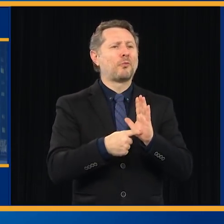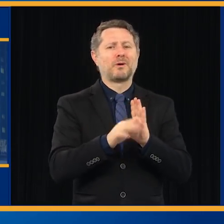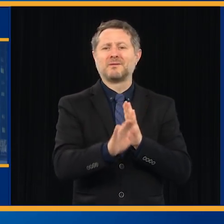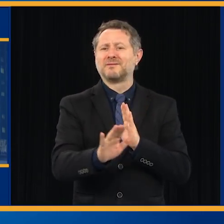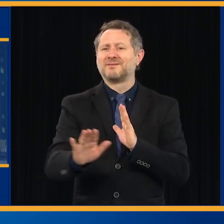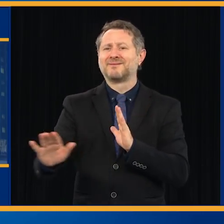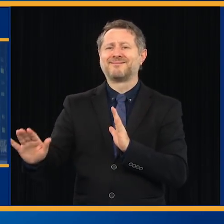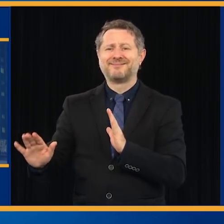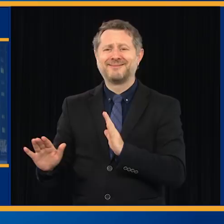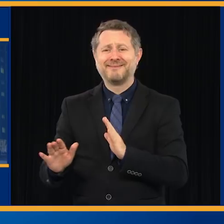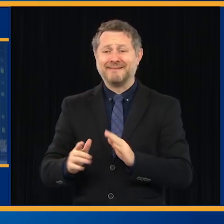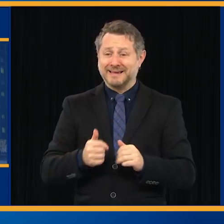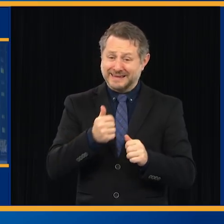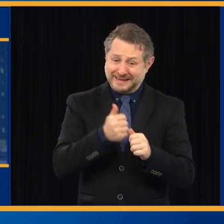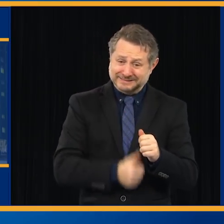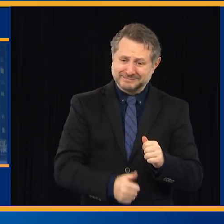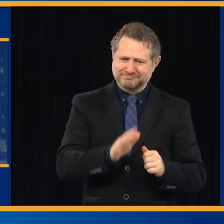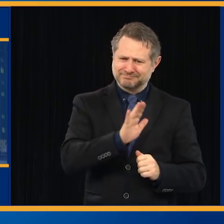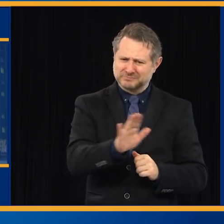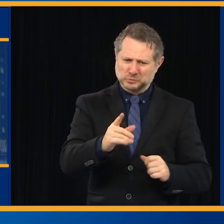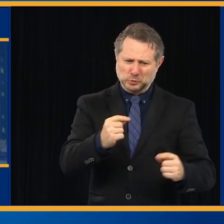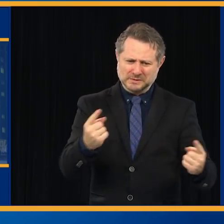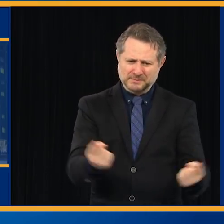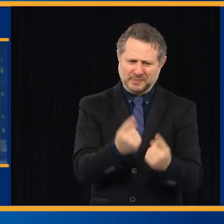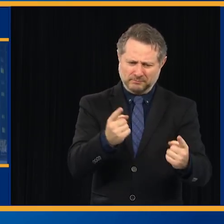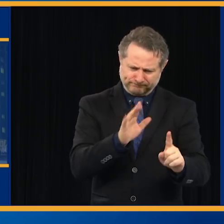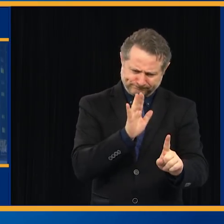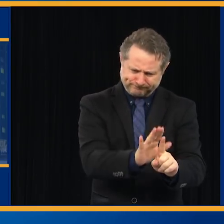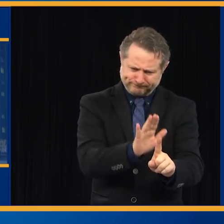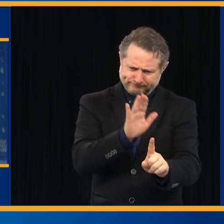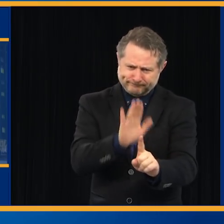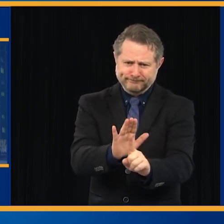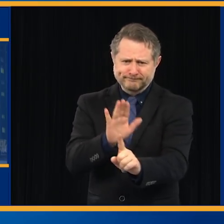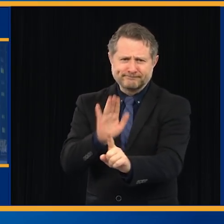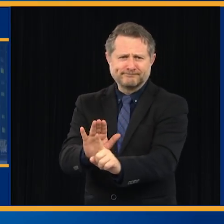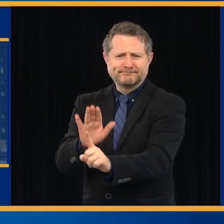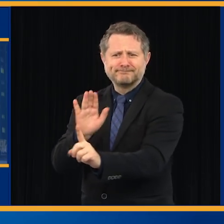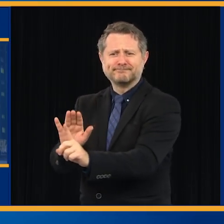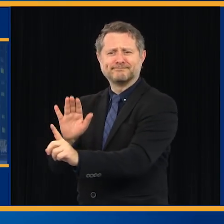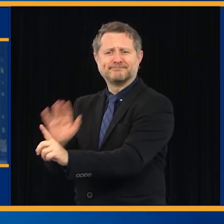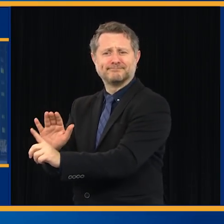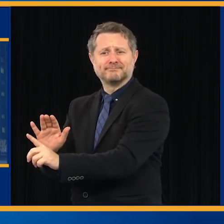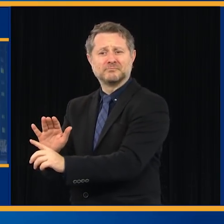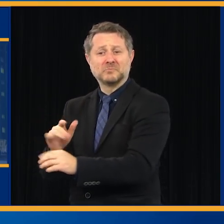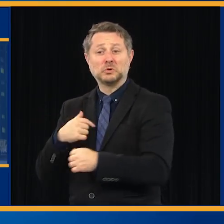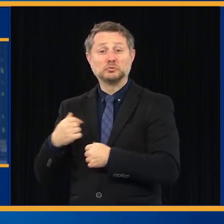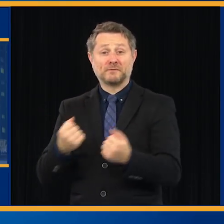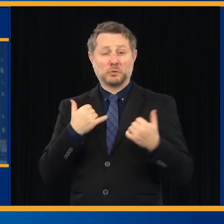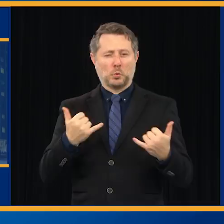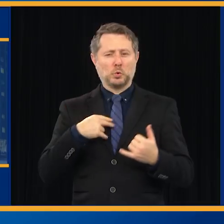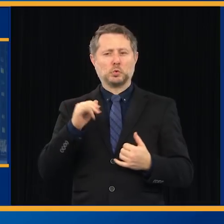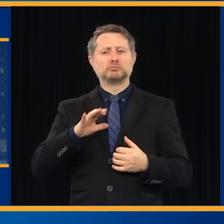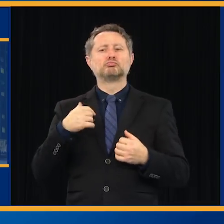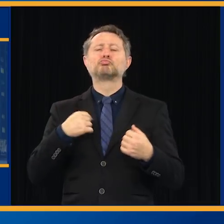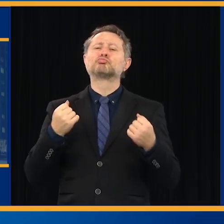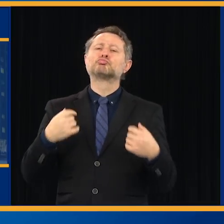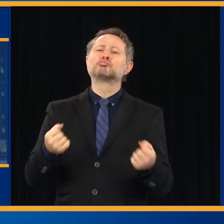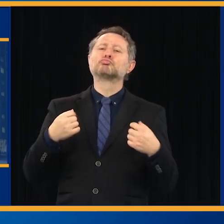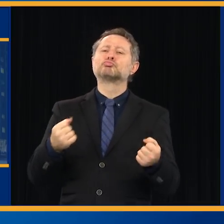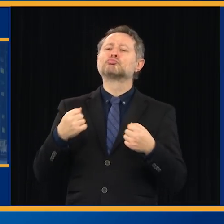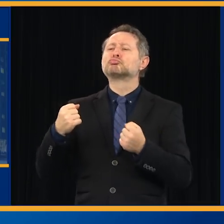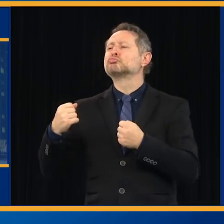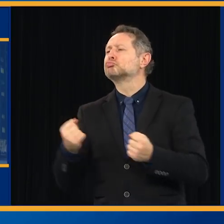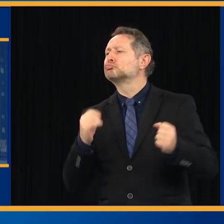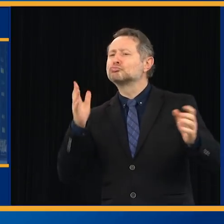part. And driving around New York City today, and I was